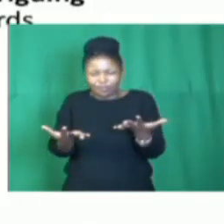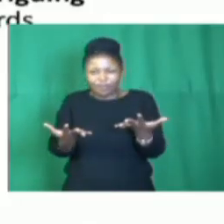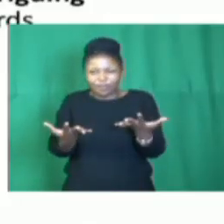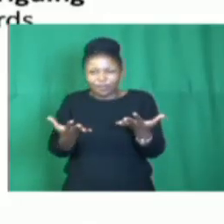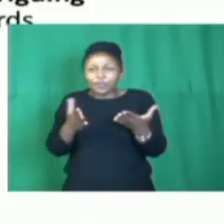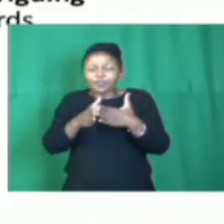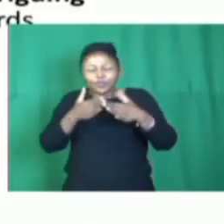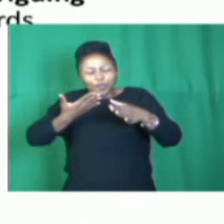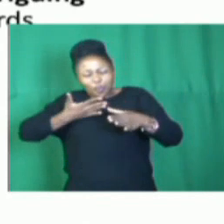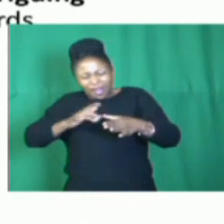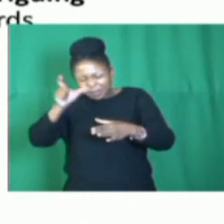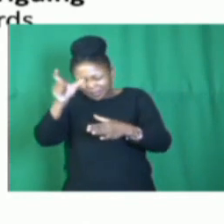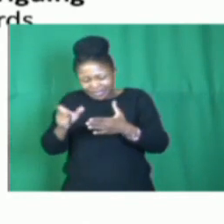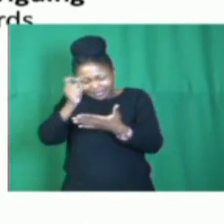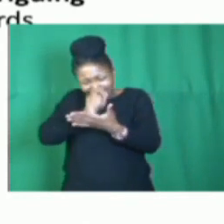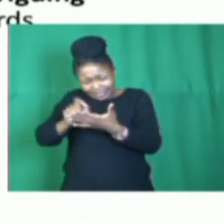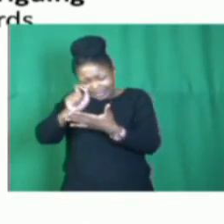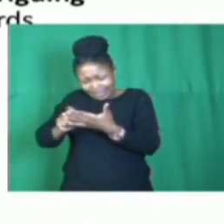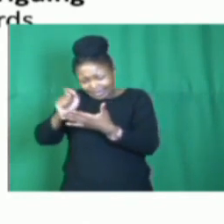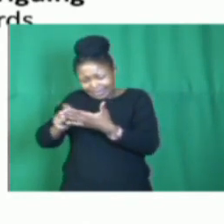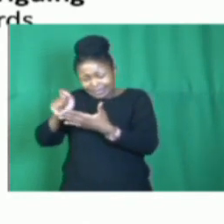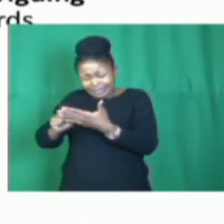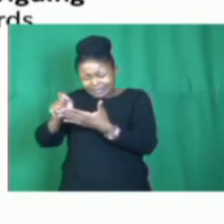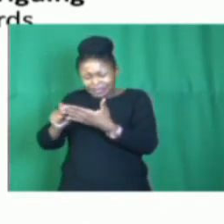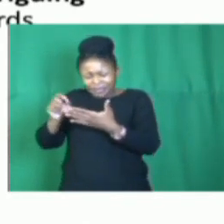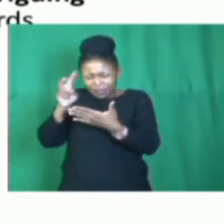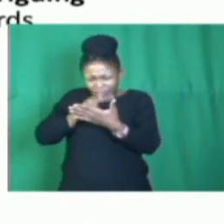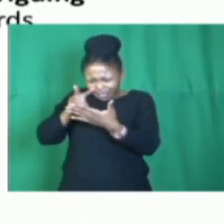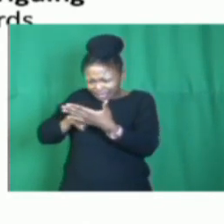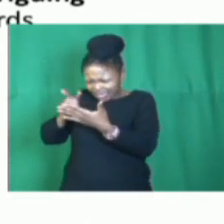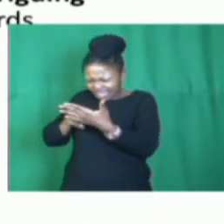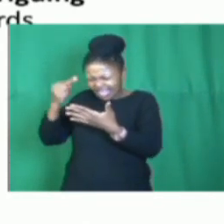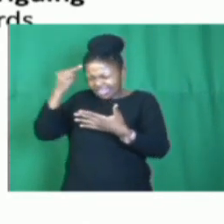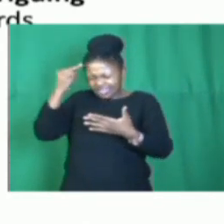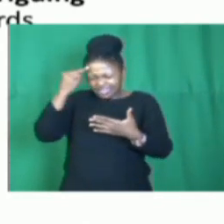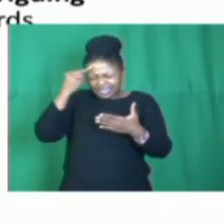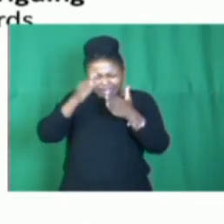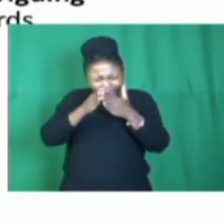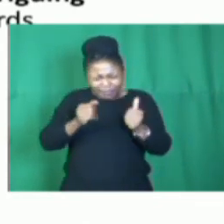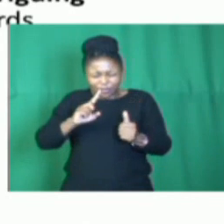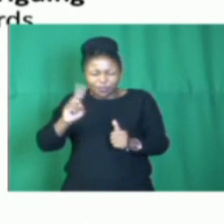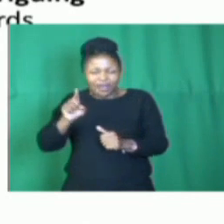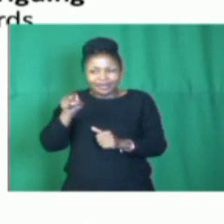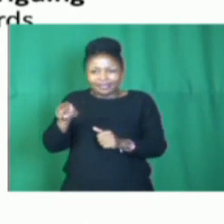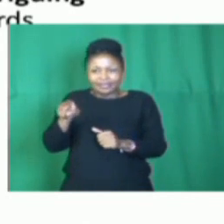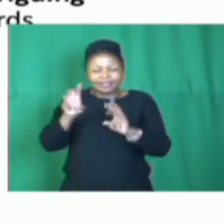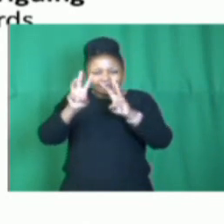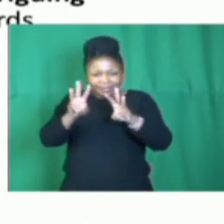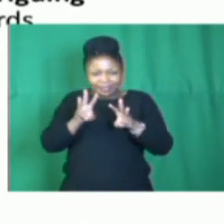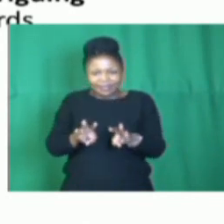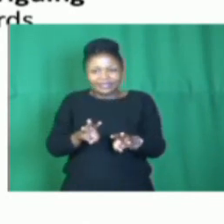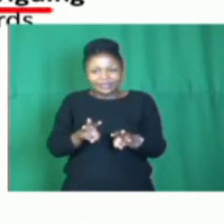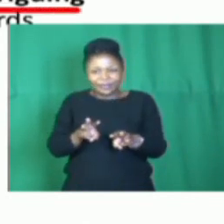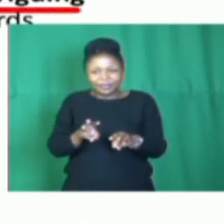can share your experience of it or feel as if he or she were there himself. Concentrate on